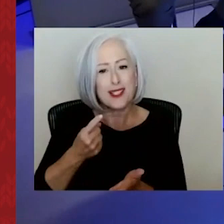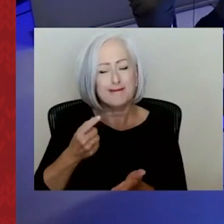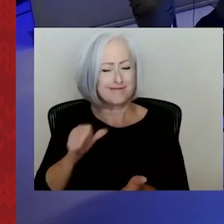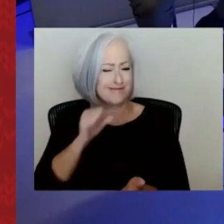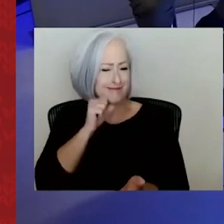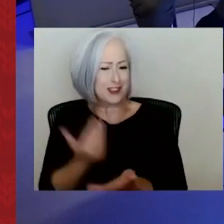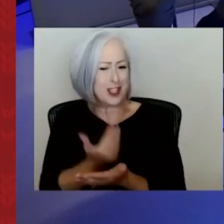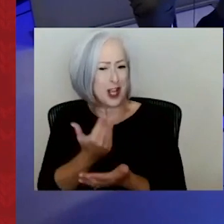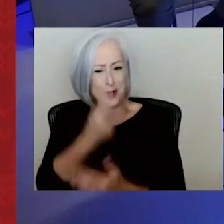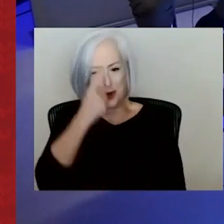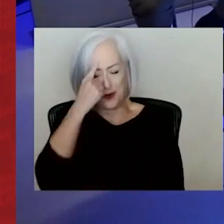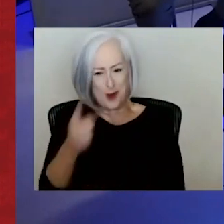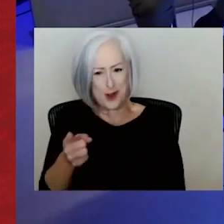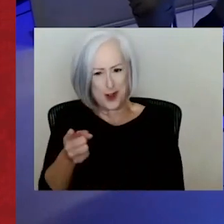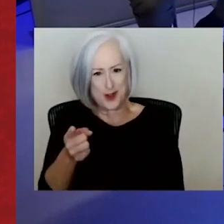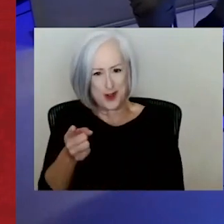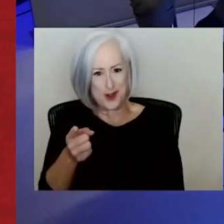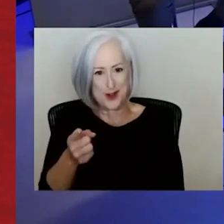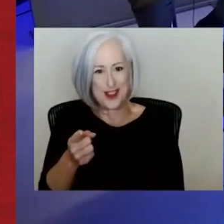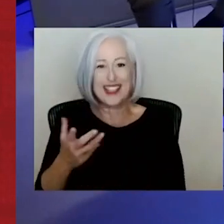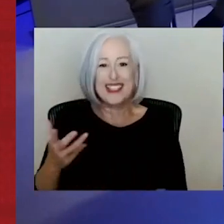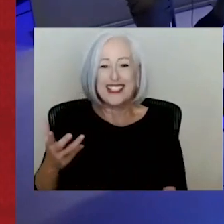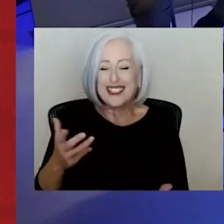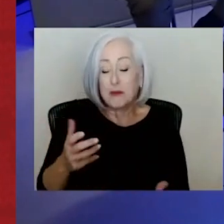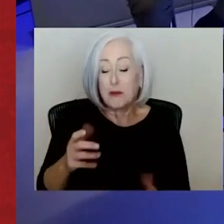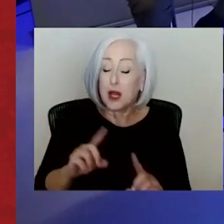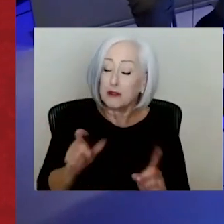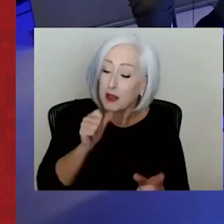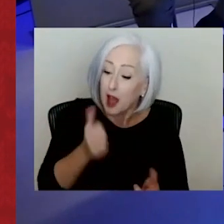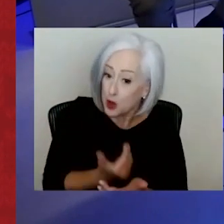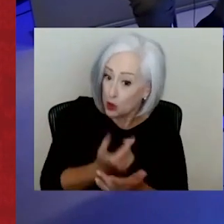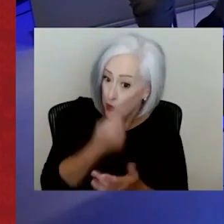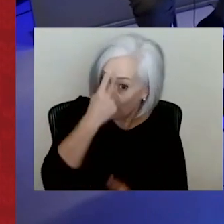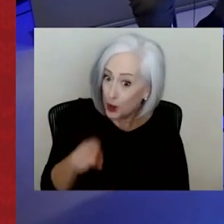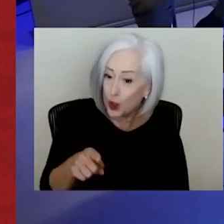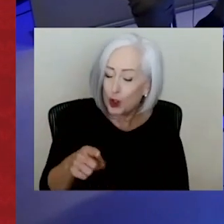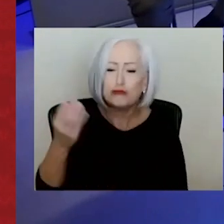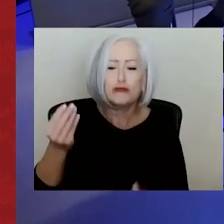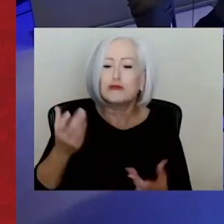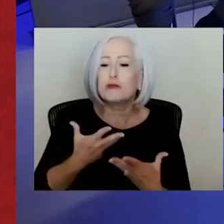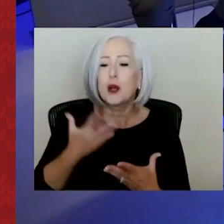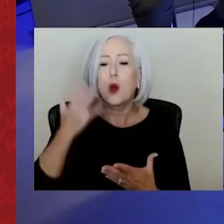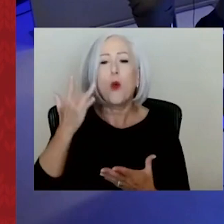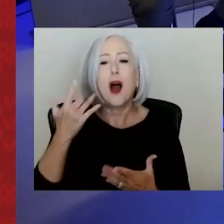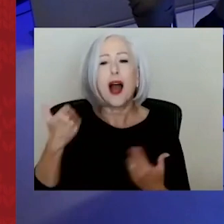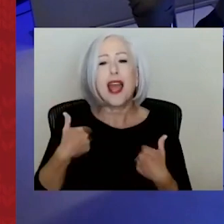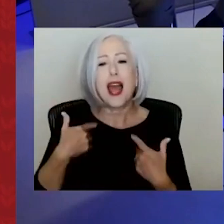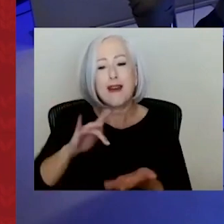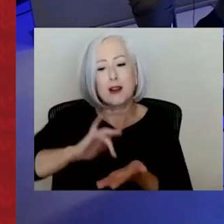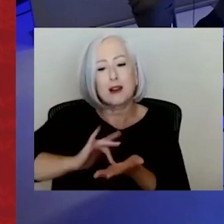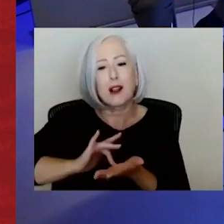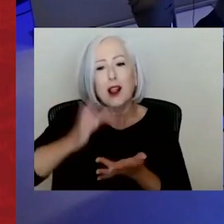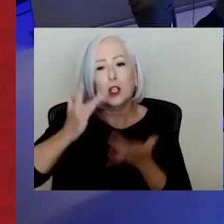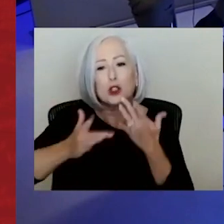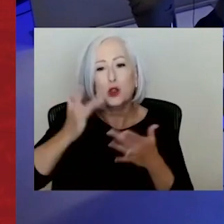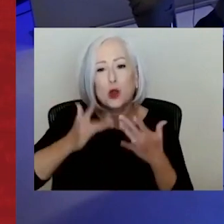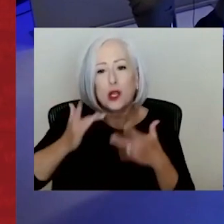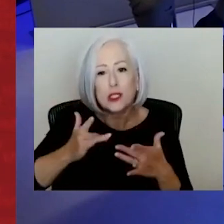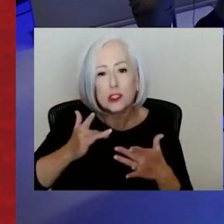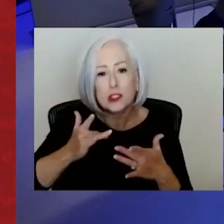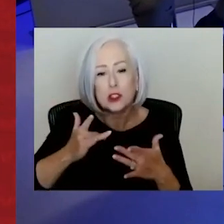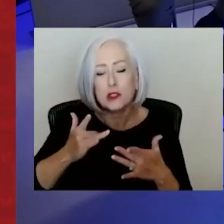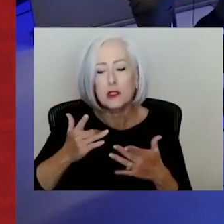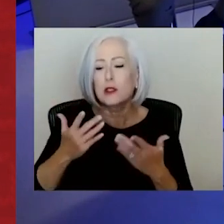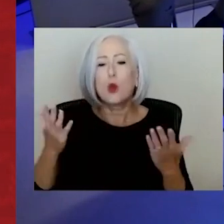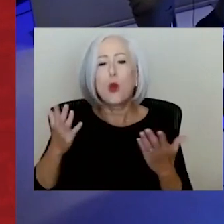something to you, though. It's not just not new to you. So talk to us about drug shortages. Why do we have them? How common are they? What's the future hold? And is this all due to the